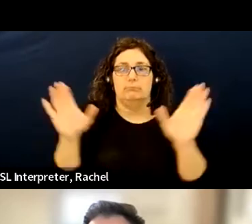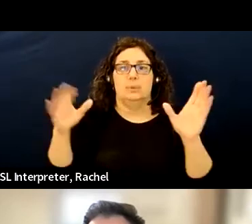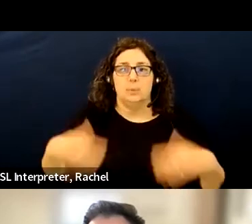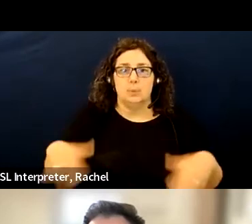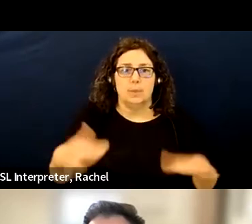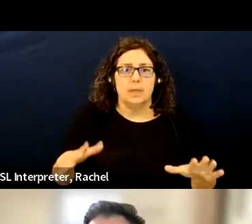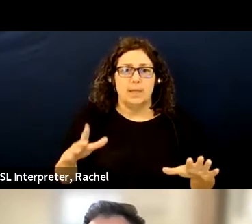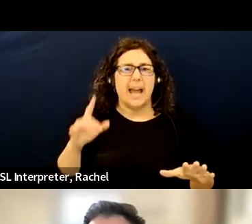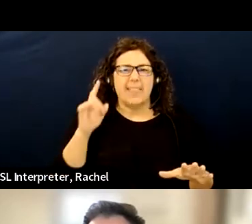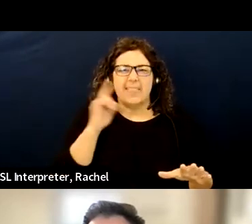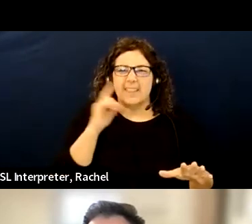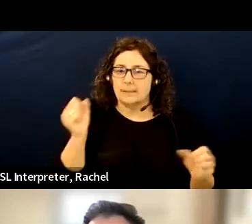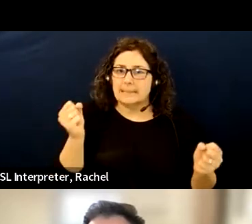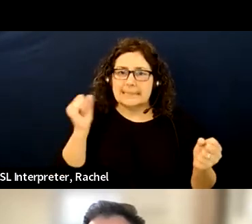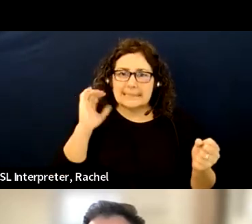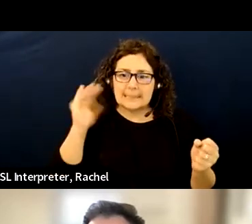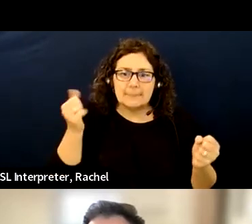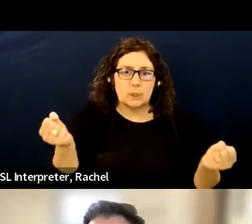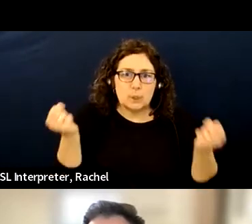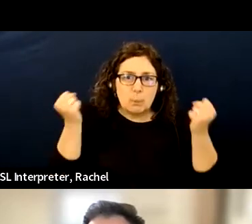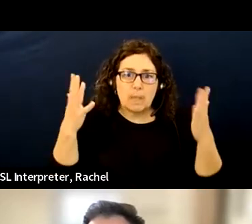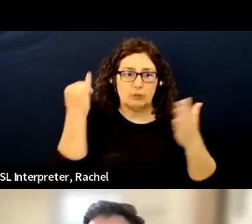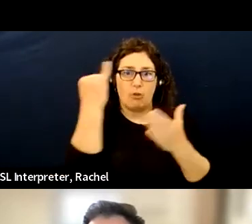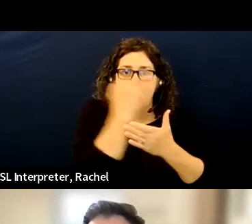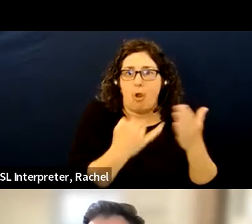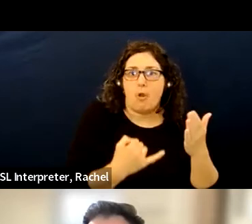sometimes an oversaturation of arts, but maybe not